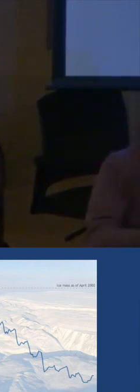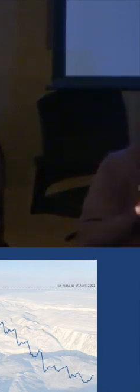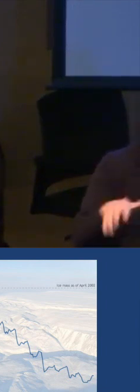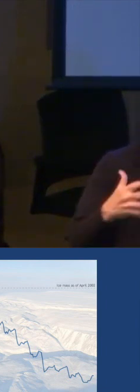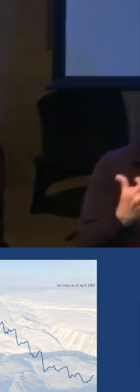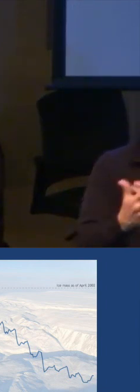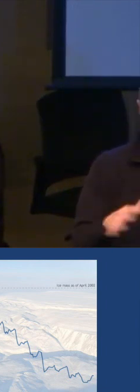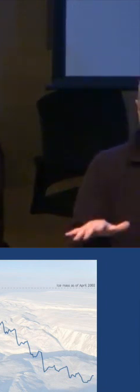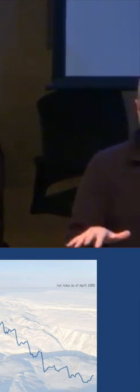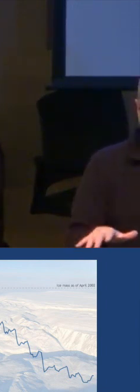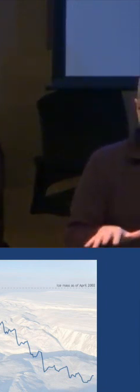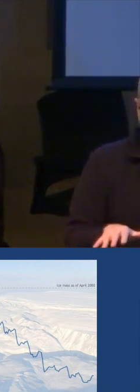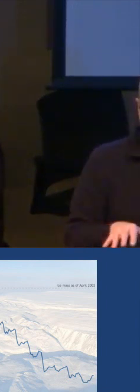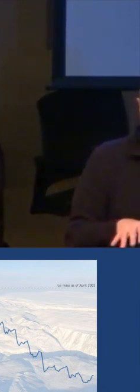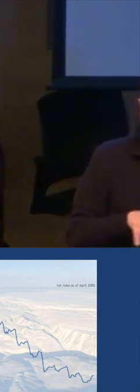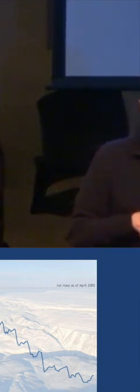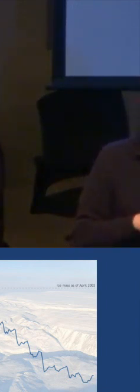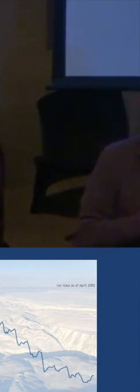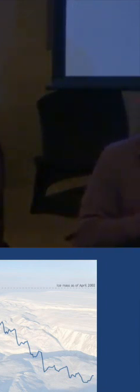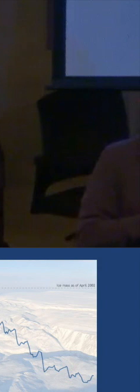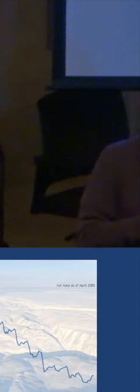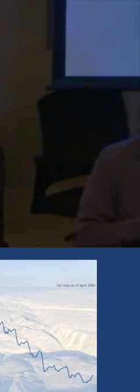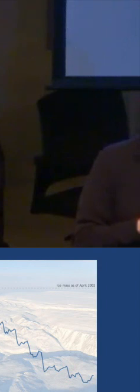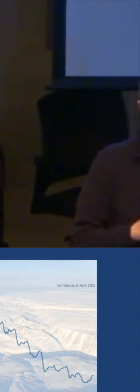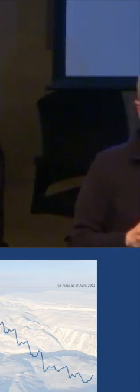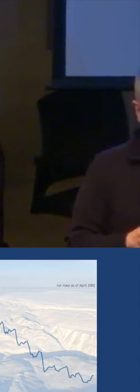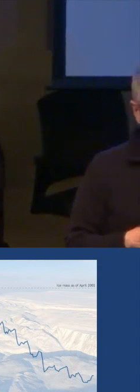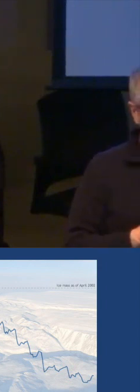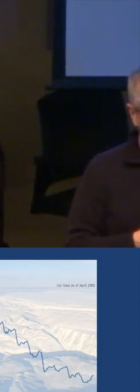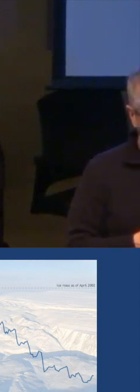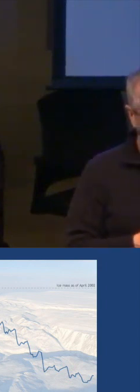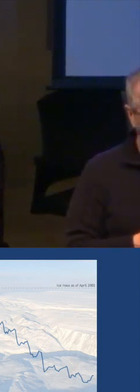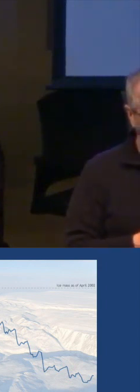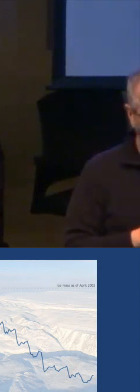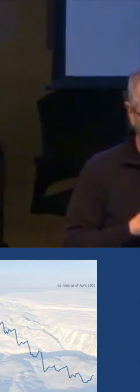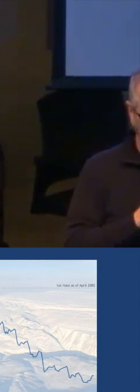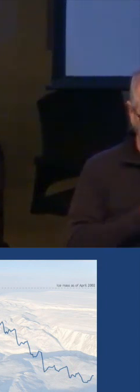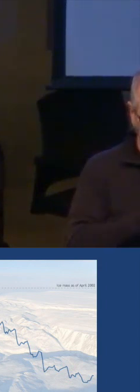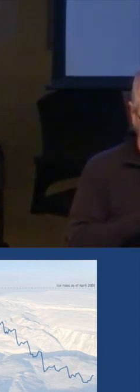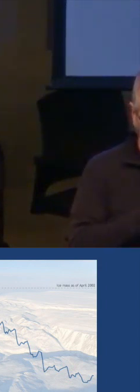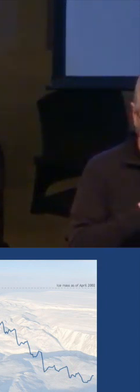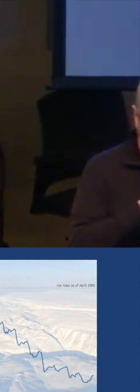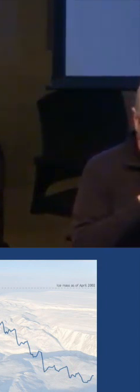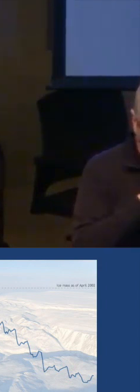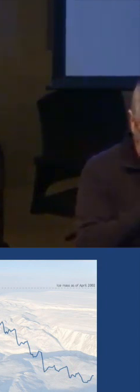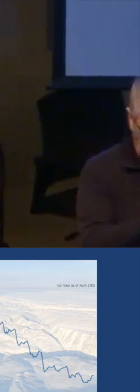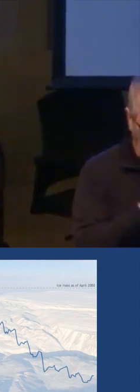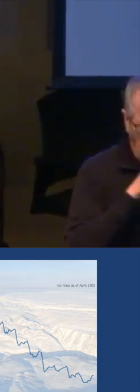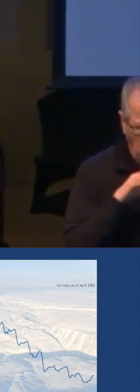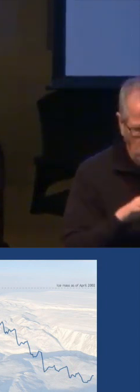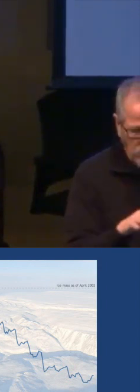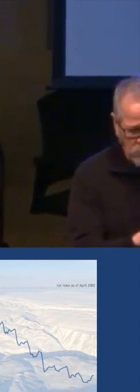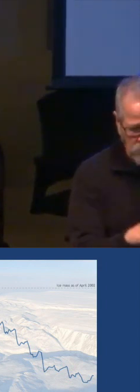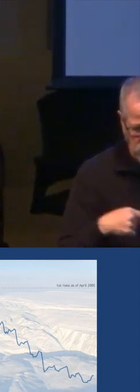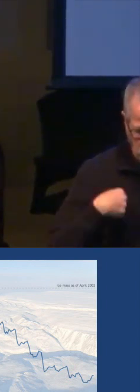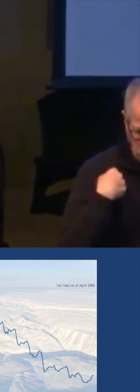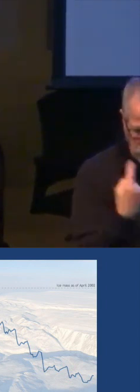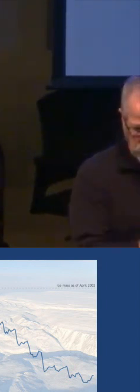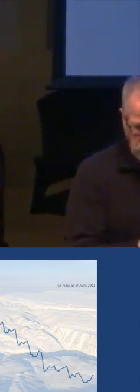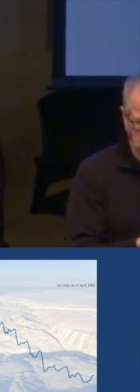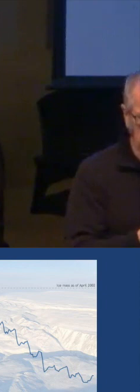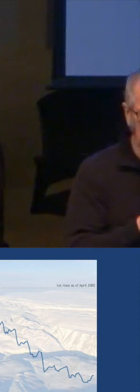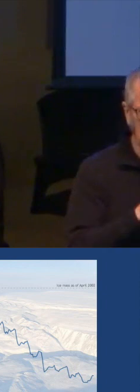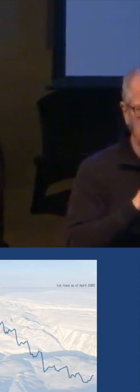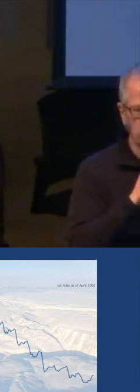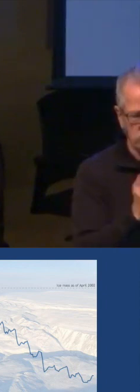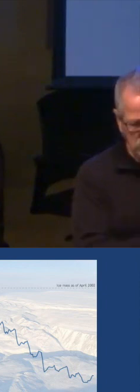oceanographer, and when these changes were happening in the 2000s, I was quite oblivious and happily